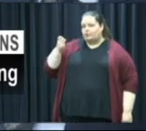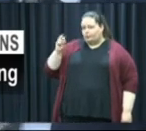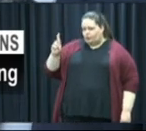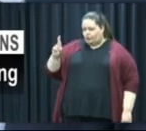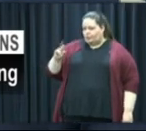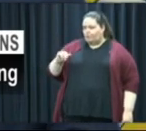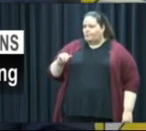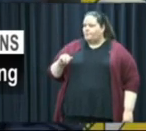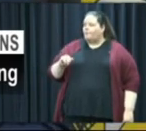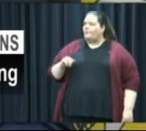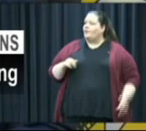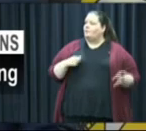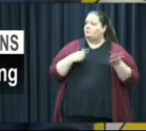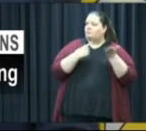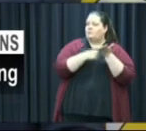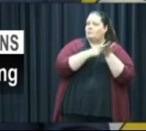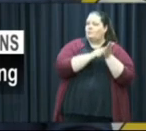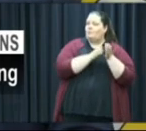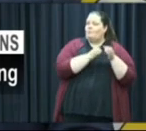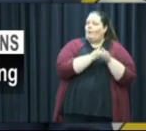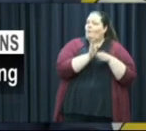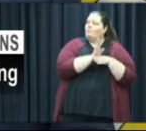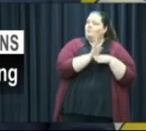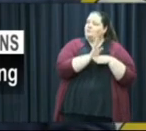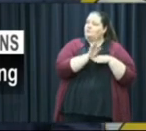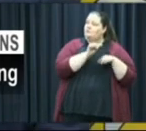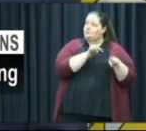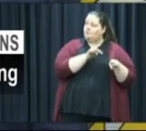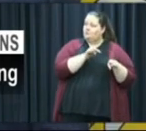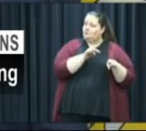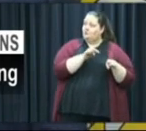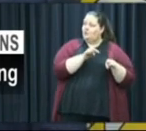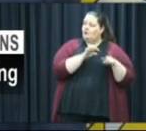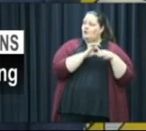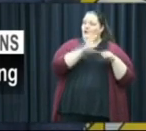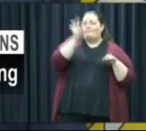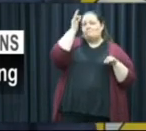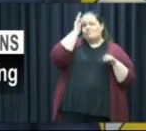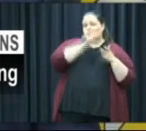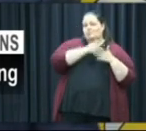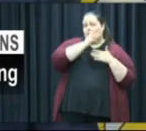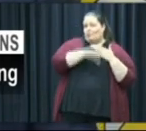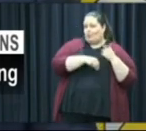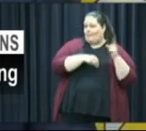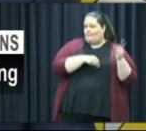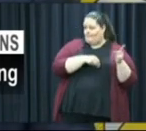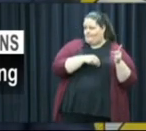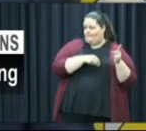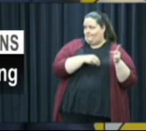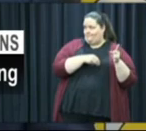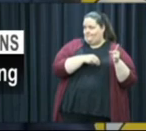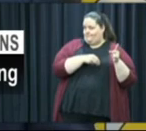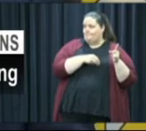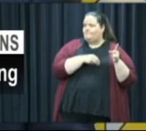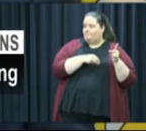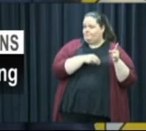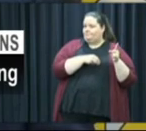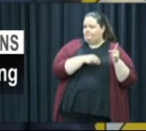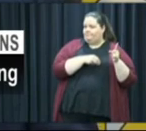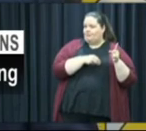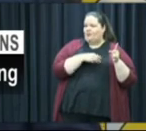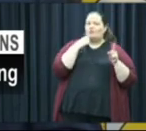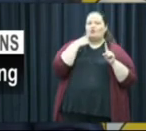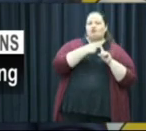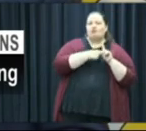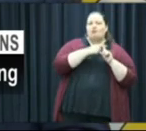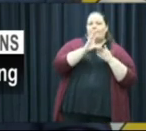So I've been talking to small businesses about this commercial rent subsidy program that was announced. Details of it were announced last